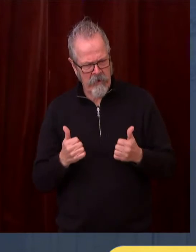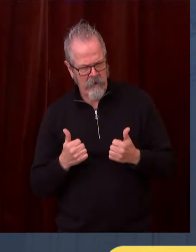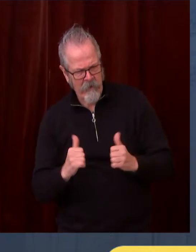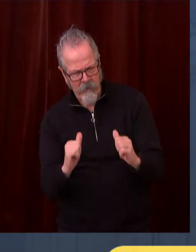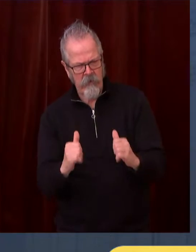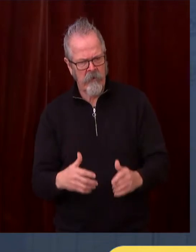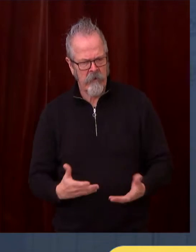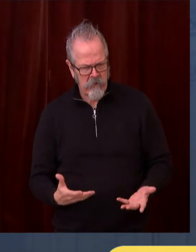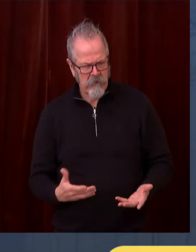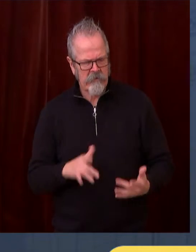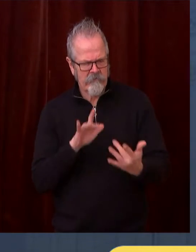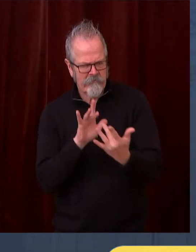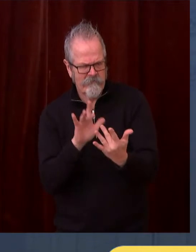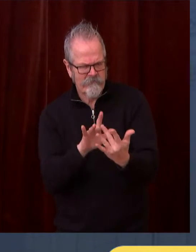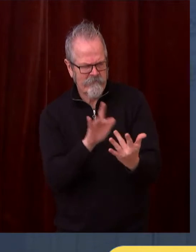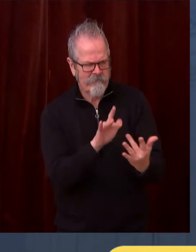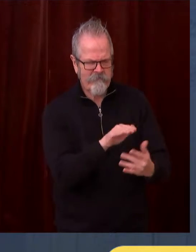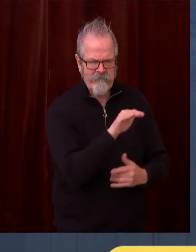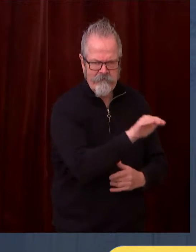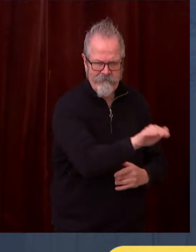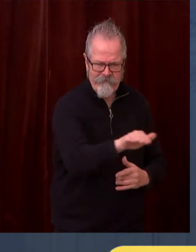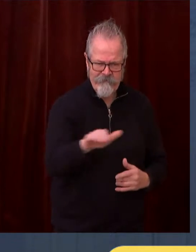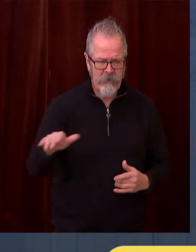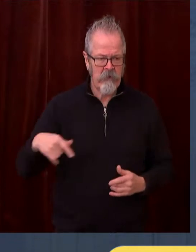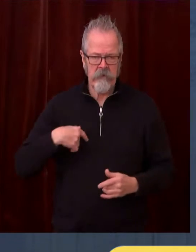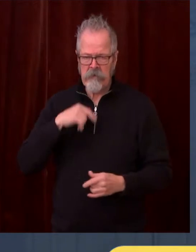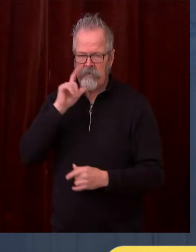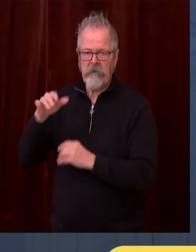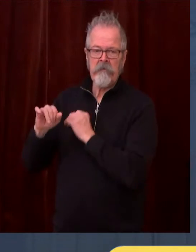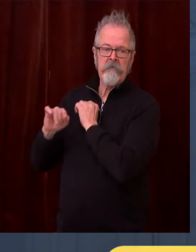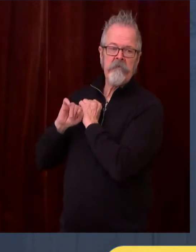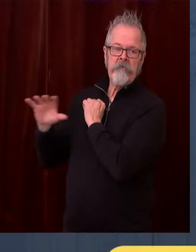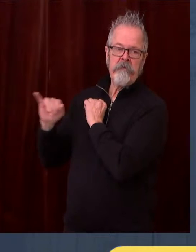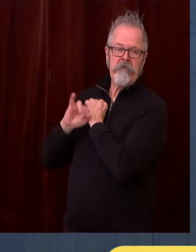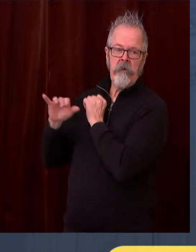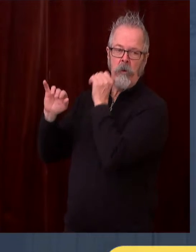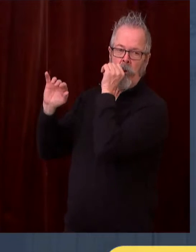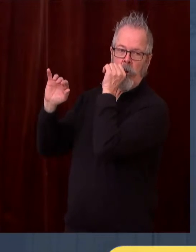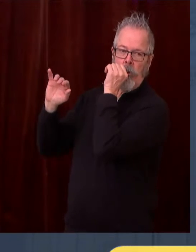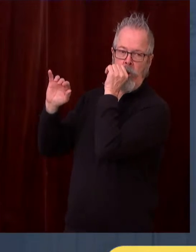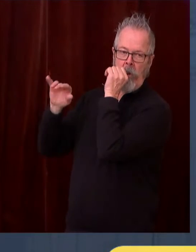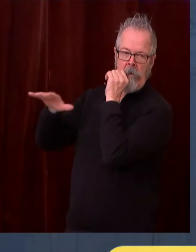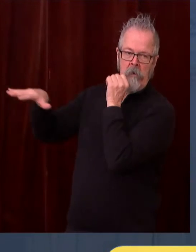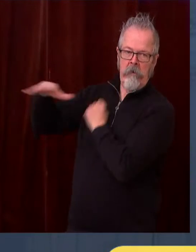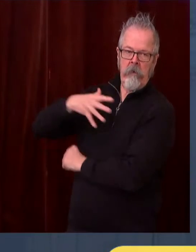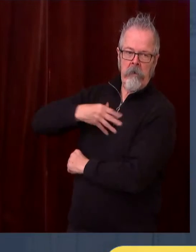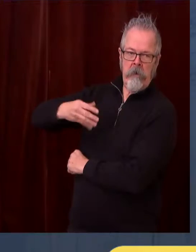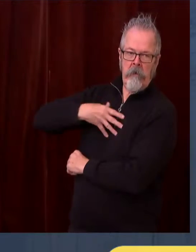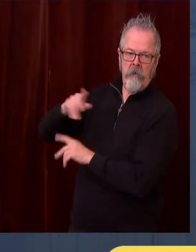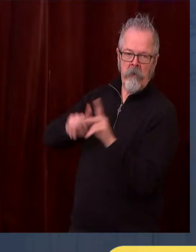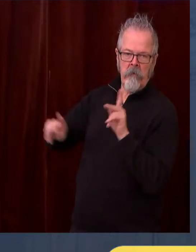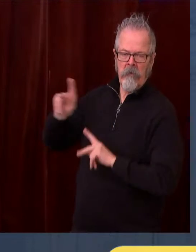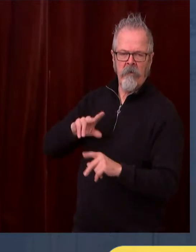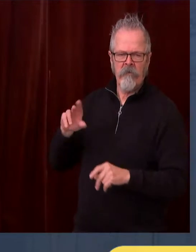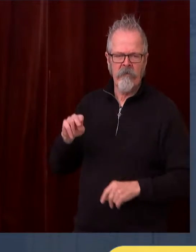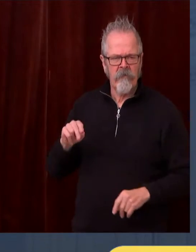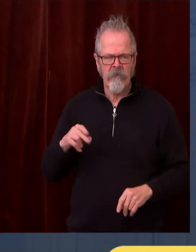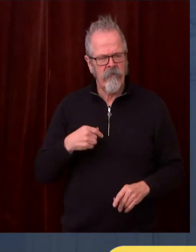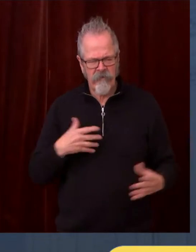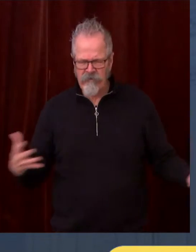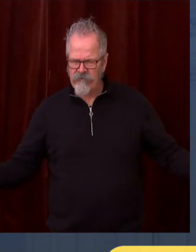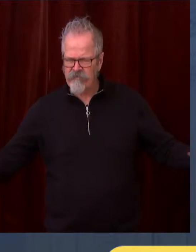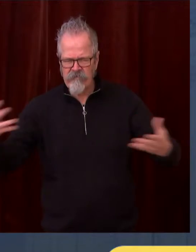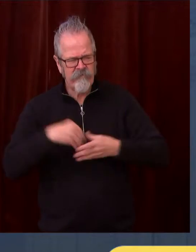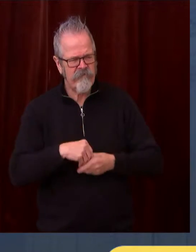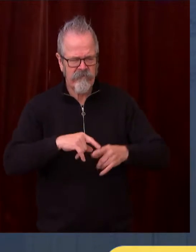simply share that information in as open as transparent possible, while still recognizing some of the terrible things that